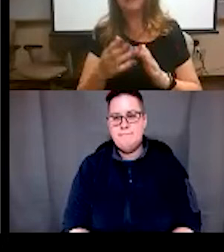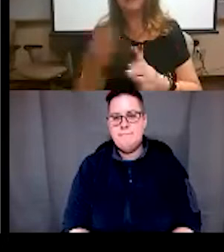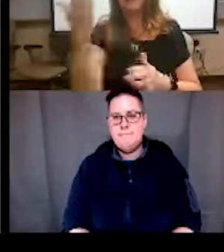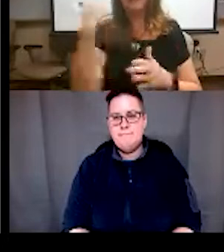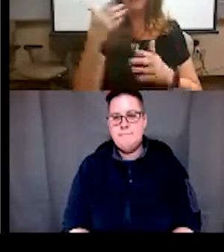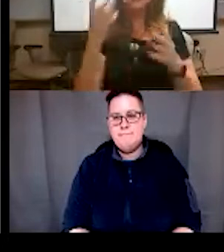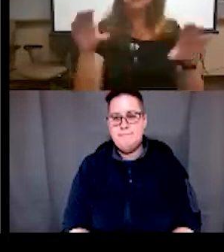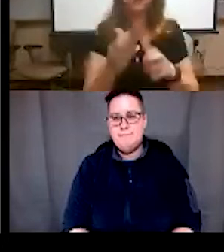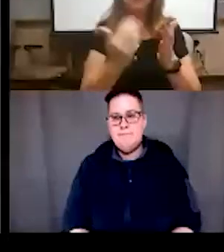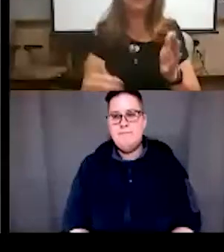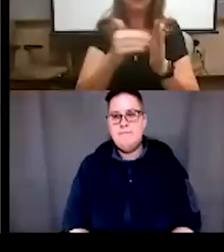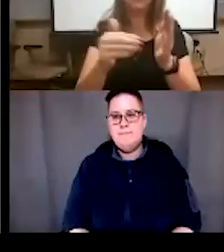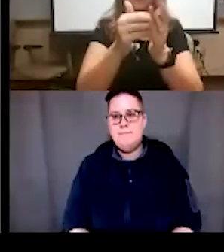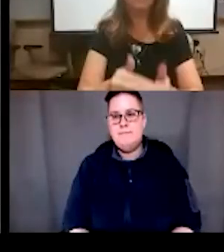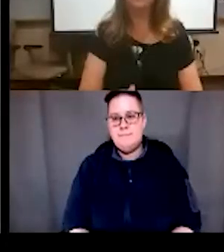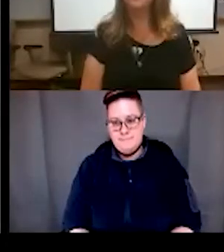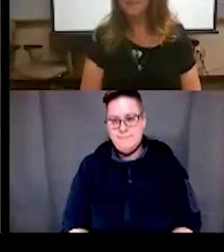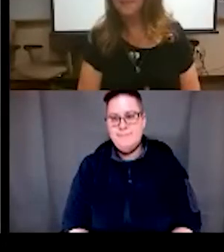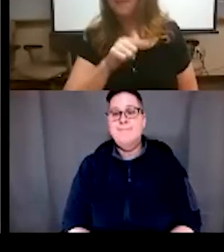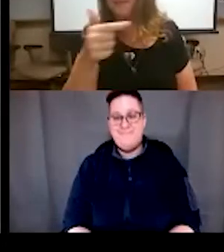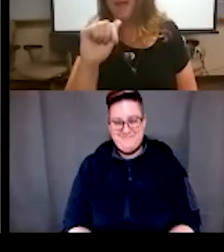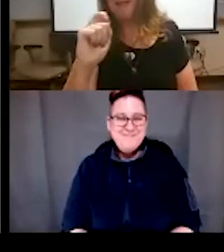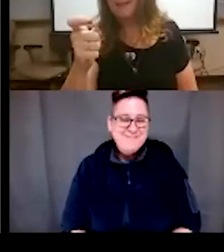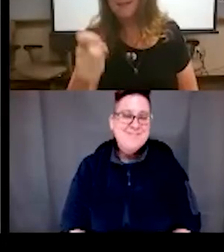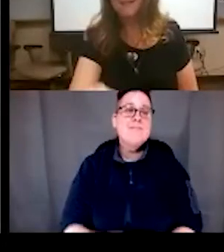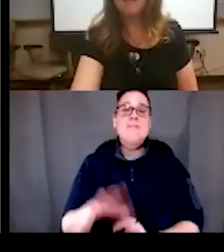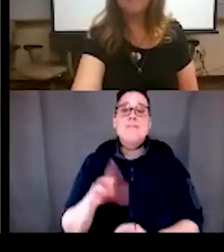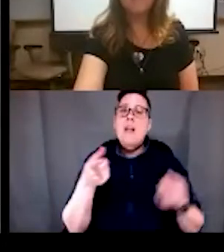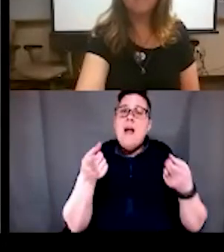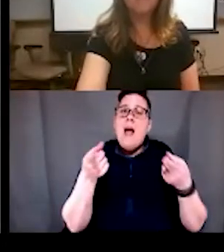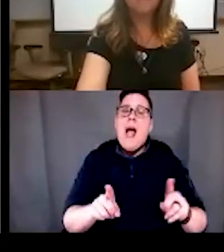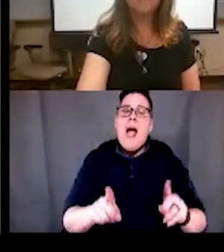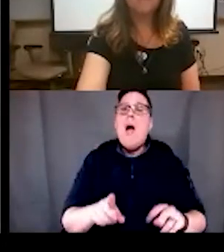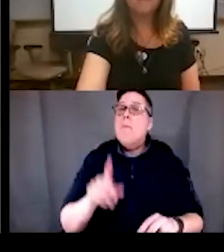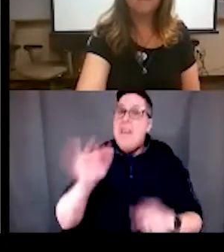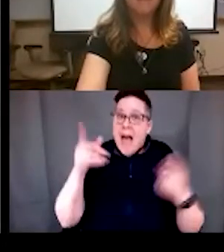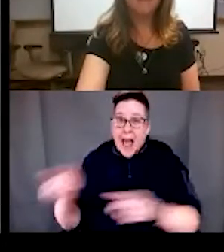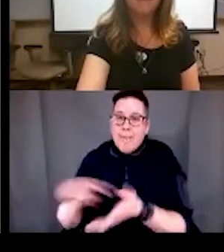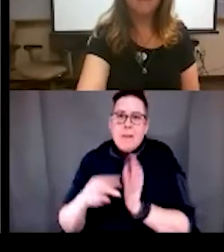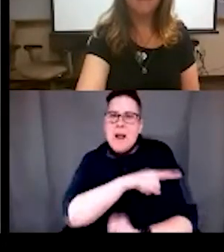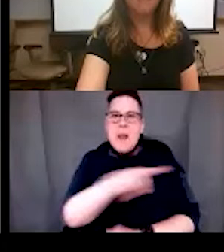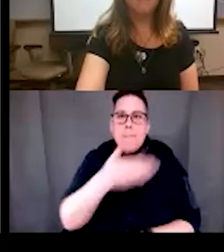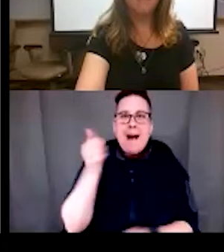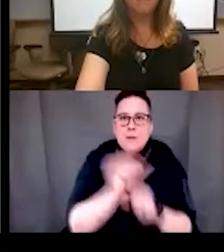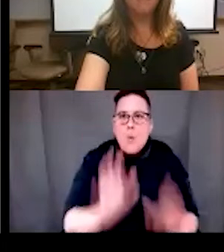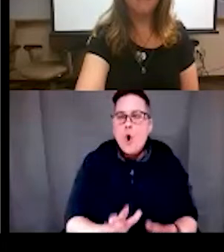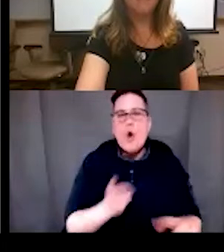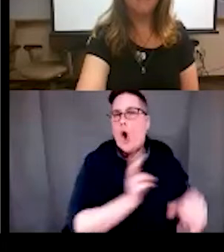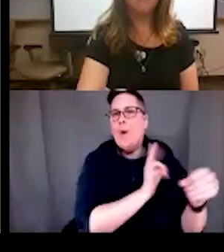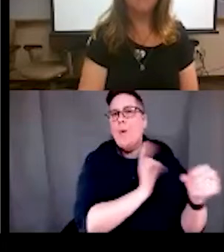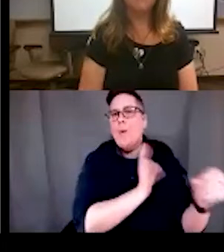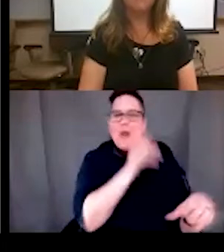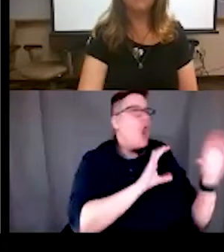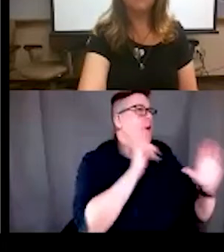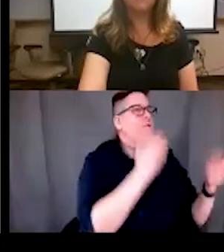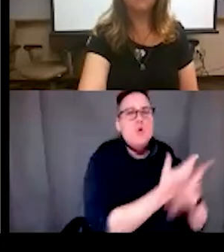work. What will happen under these circumstances is your best people will quit and try to find a new job, and everybody else